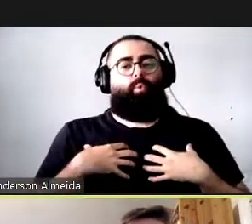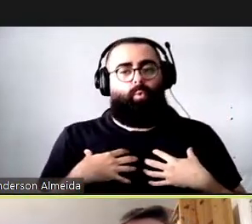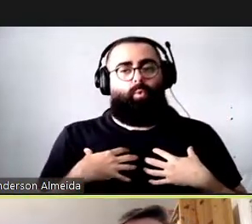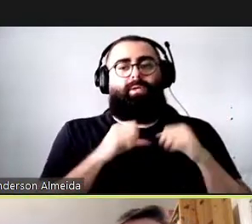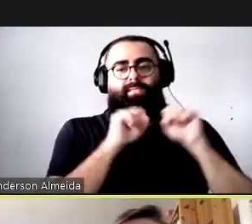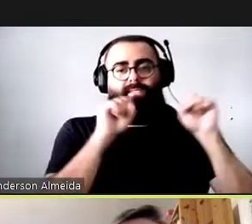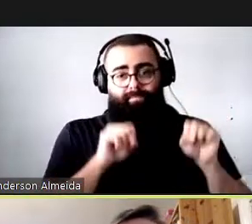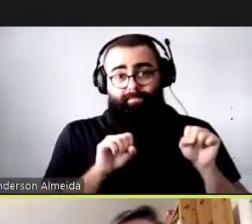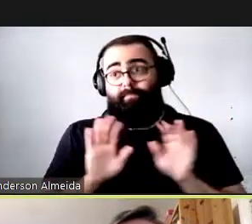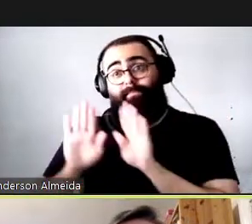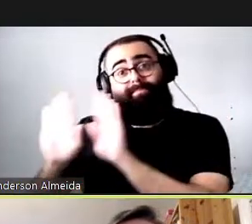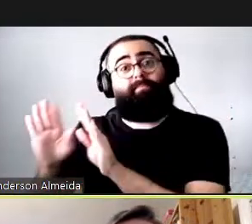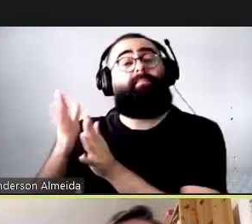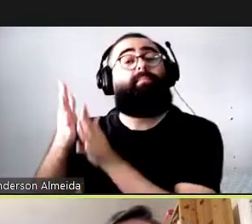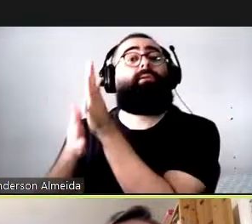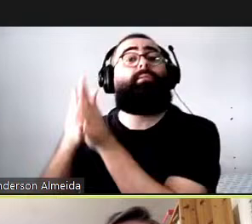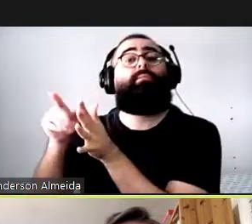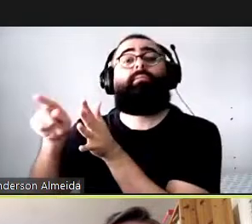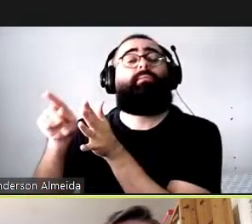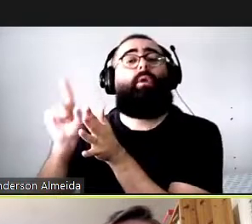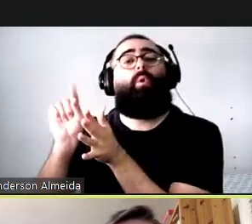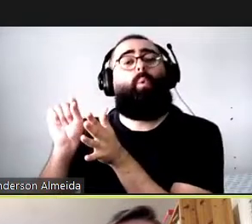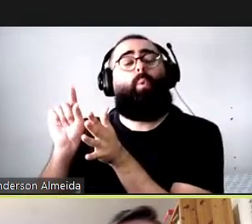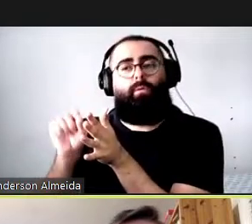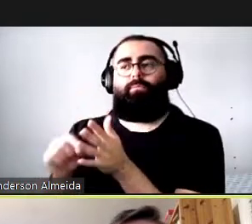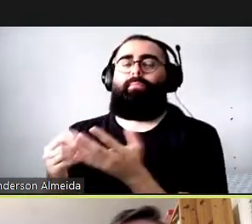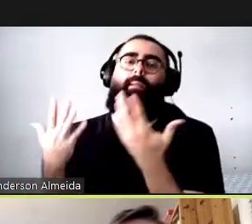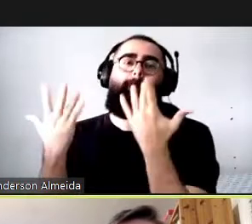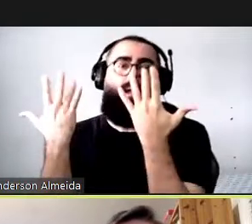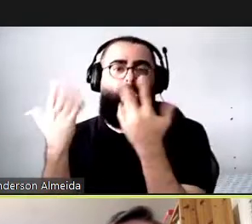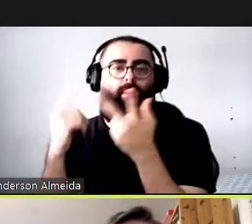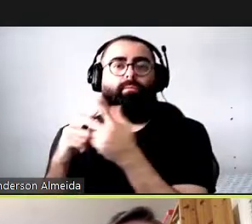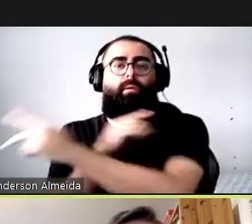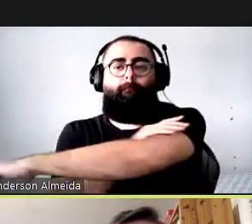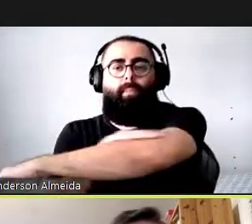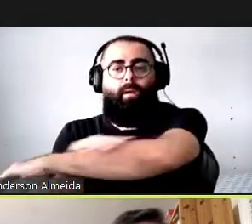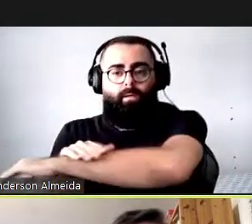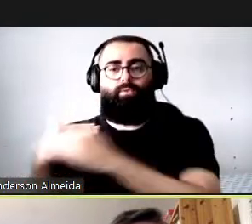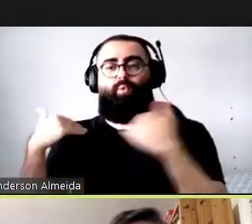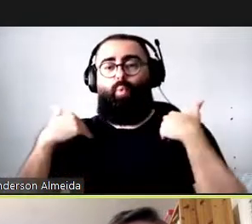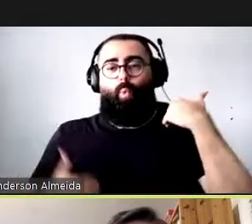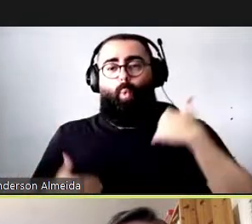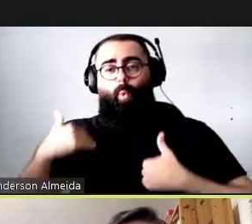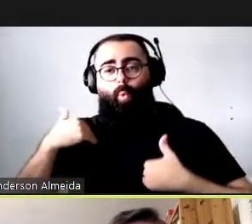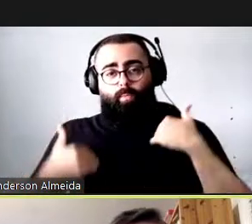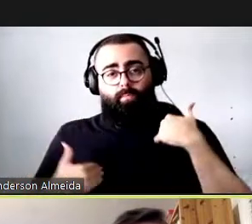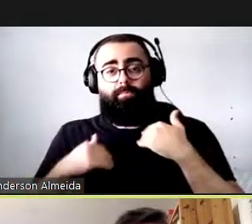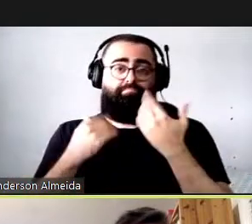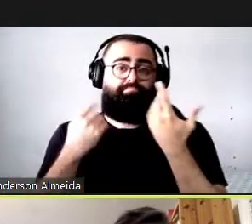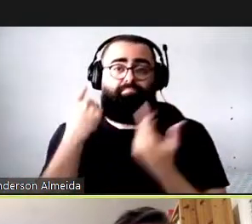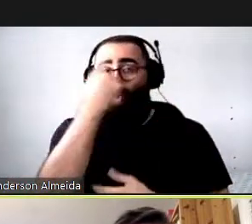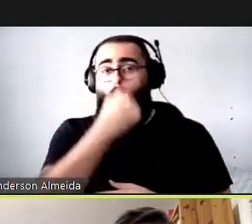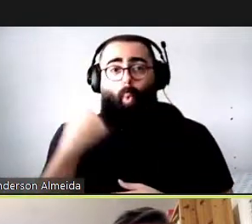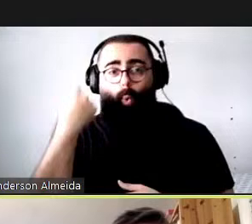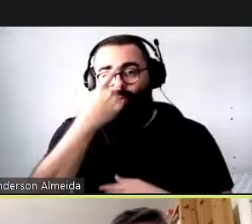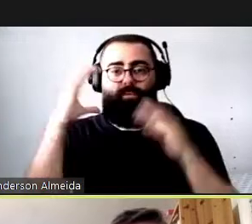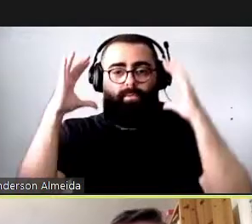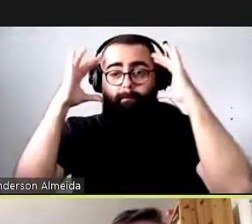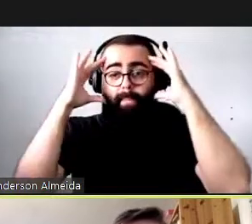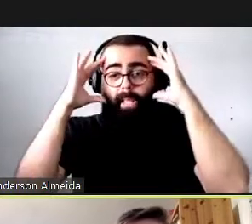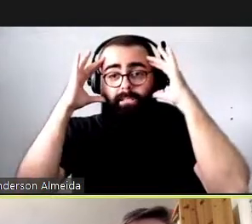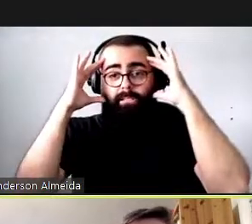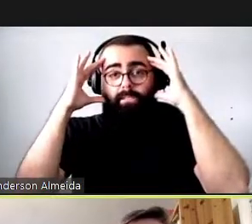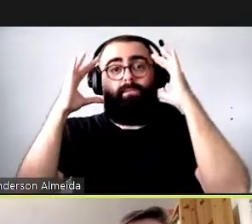whereas sign languages use the hands, the arms, the body, the face, the head